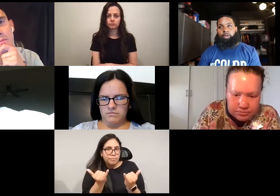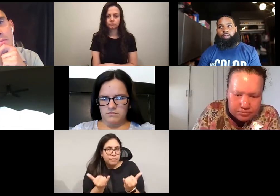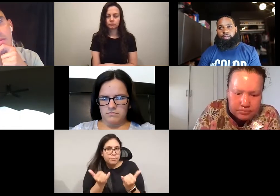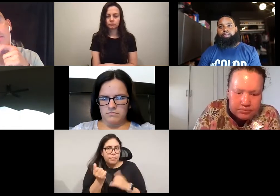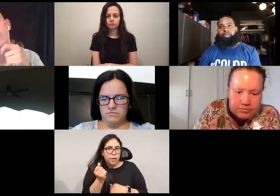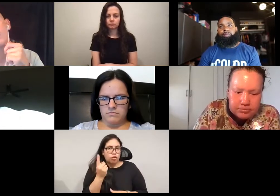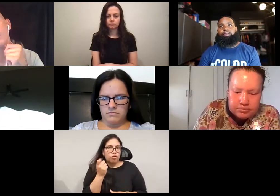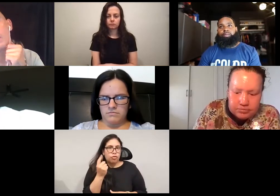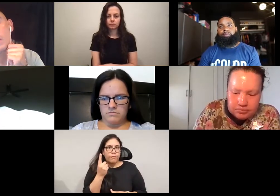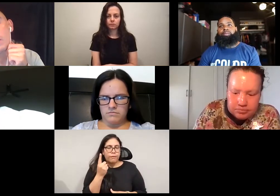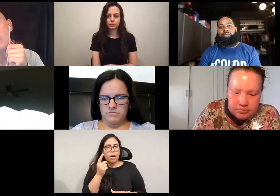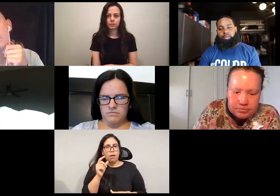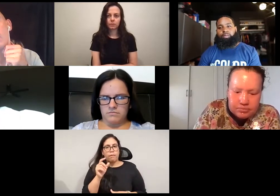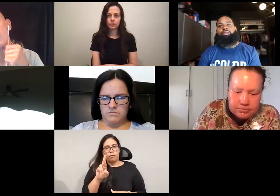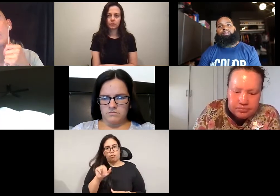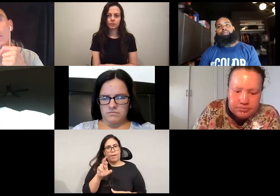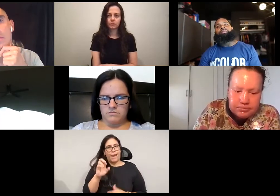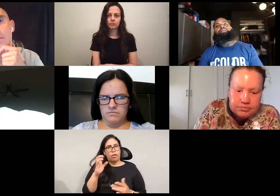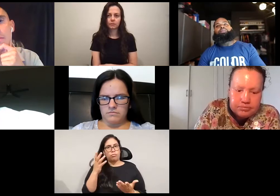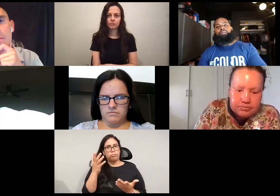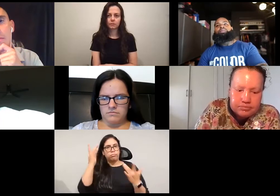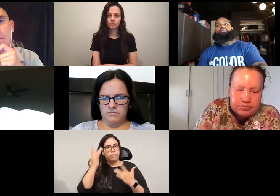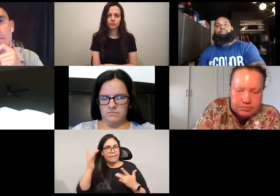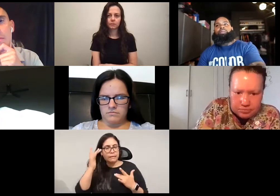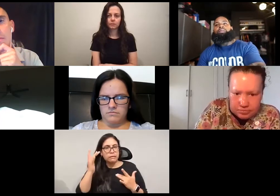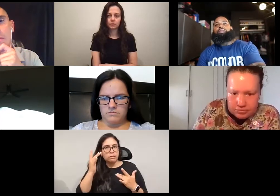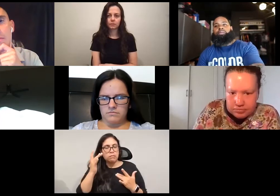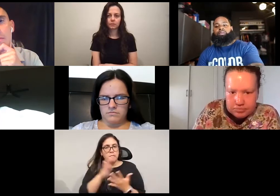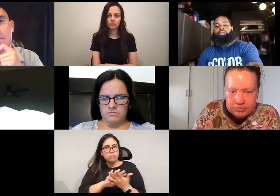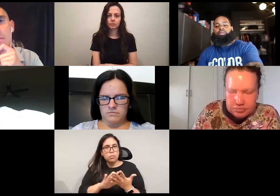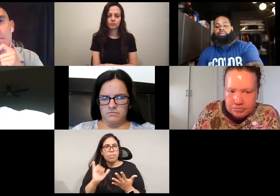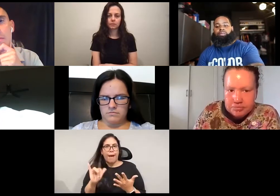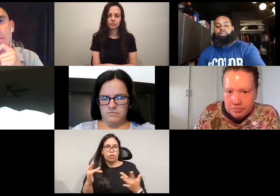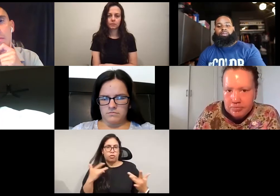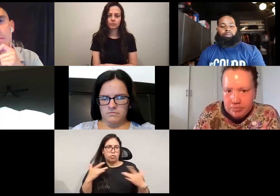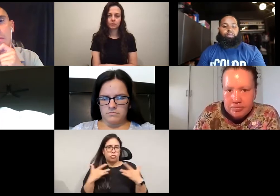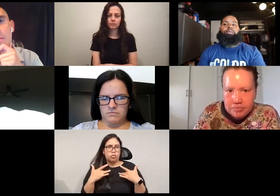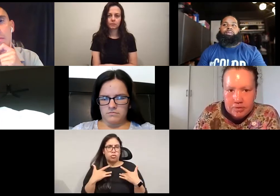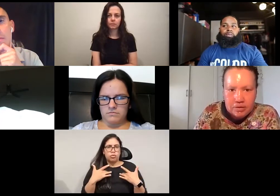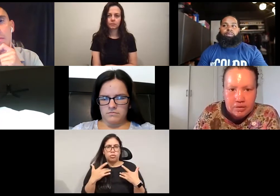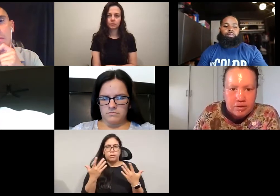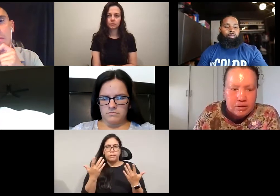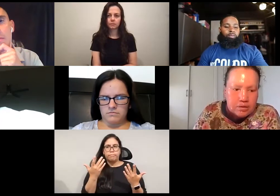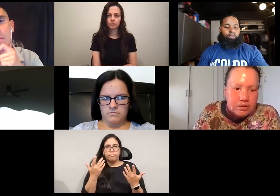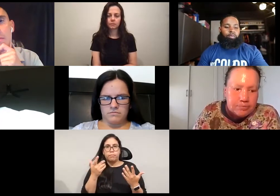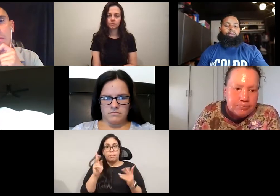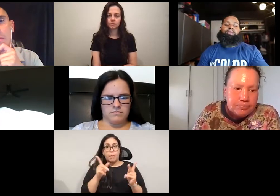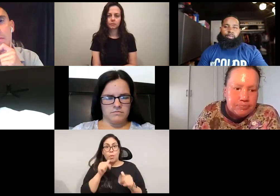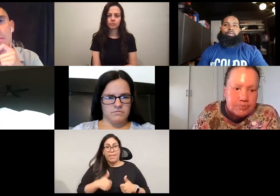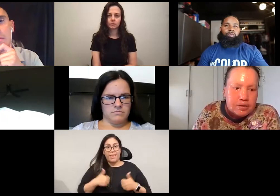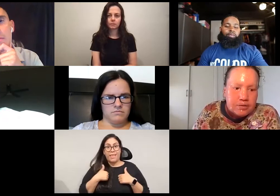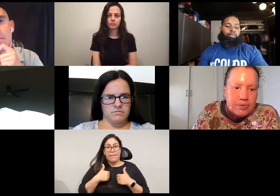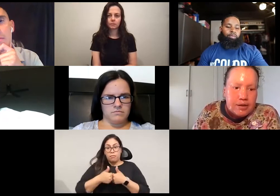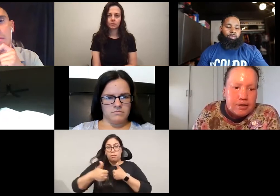of rare diseases. So that is a concern that is disproportionately affecting those who live in rural settings. This